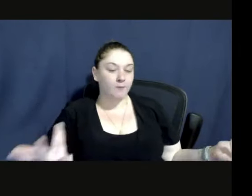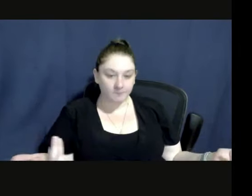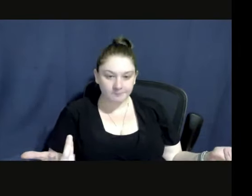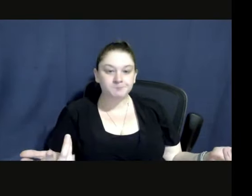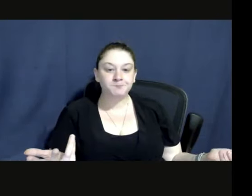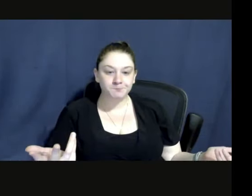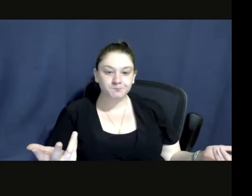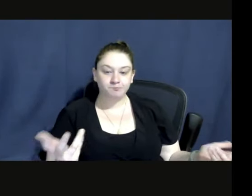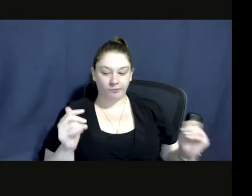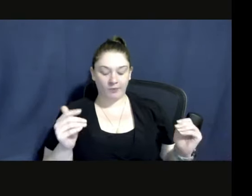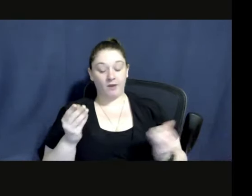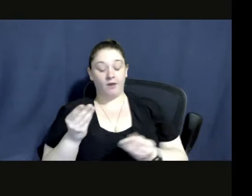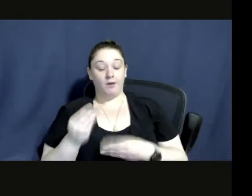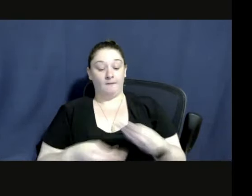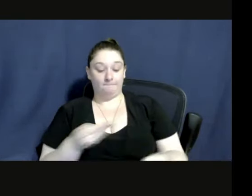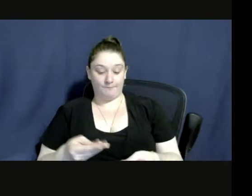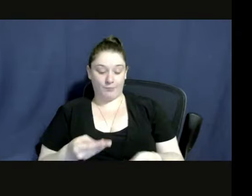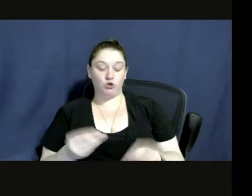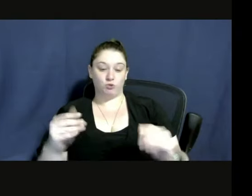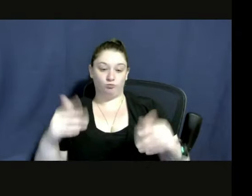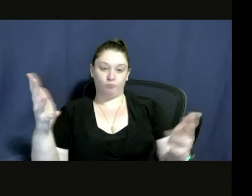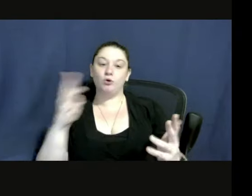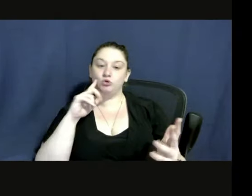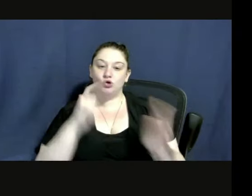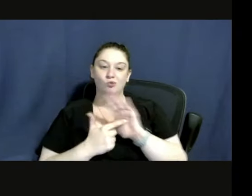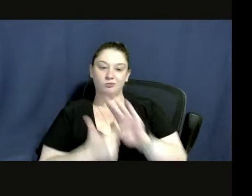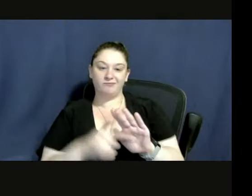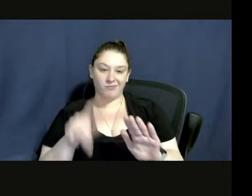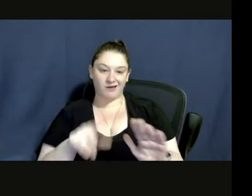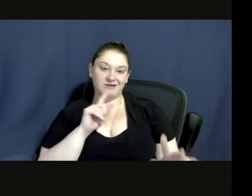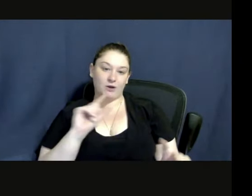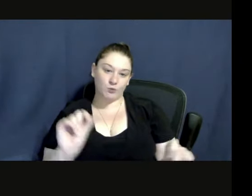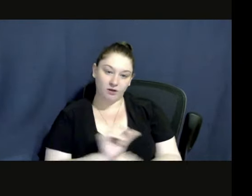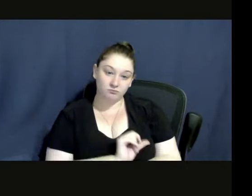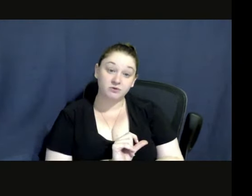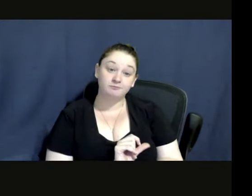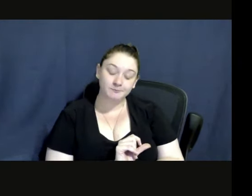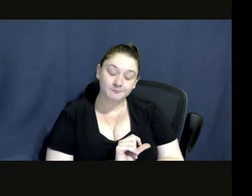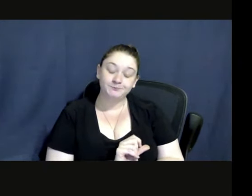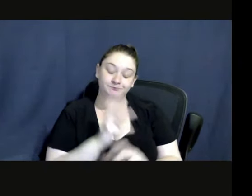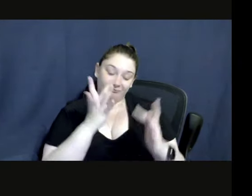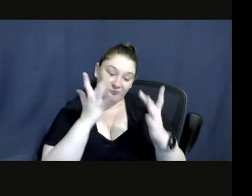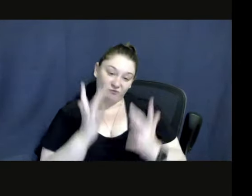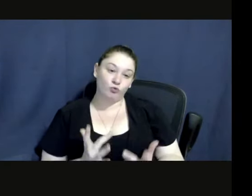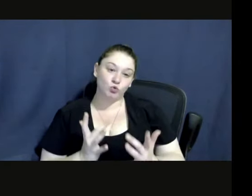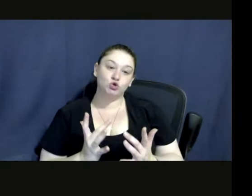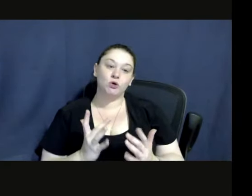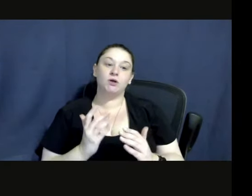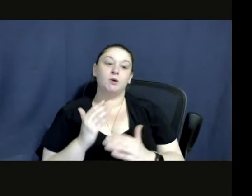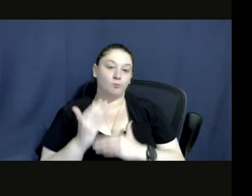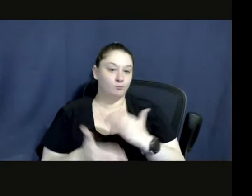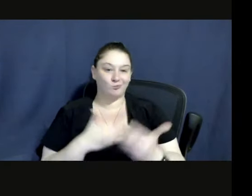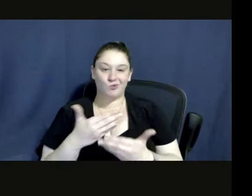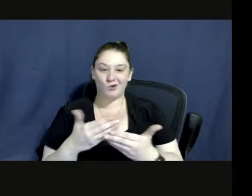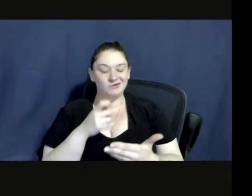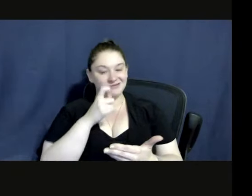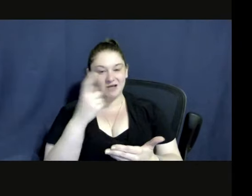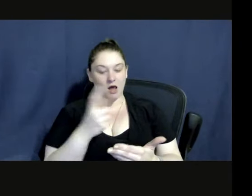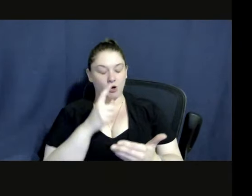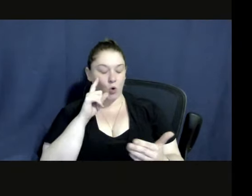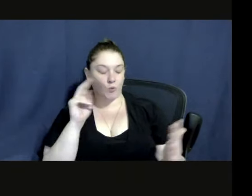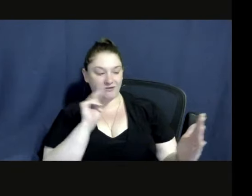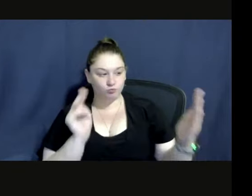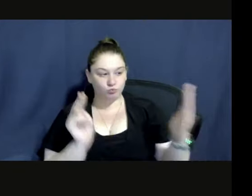budget proposal reflects that reality. And unfortunately, progress isn't always predictable or